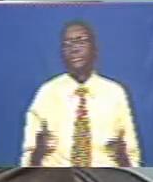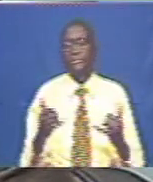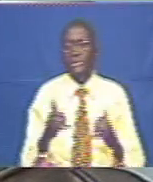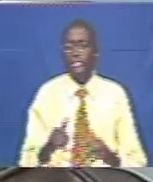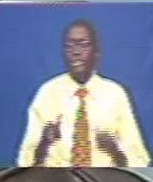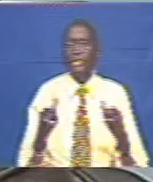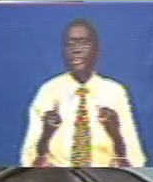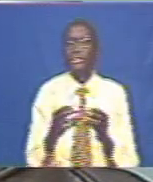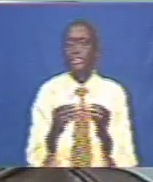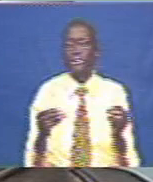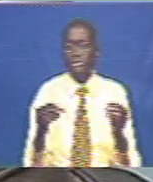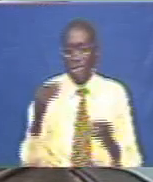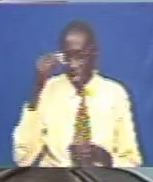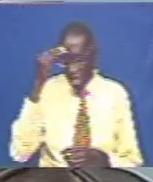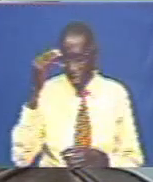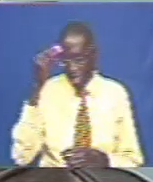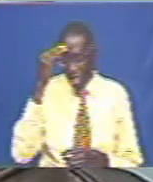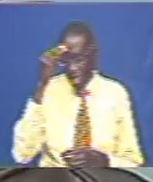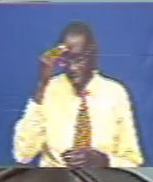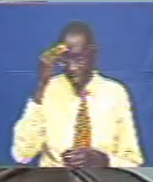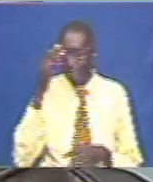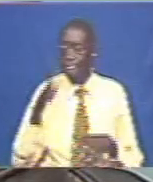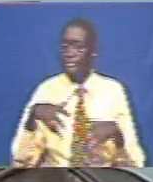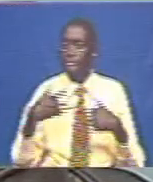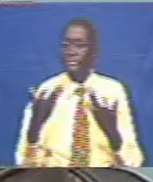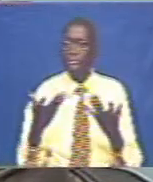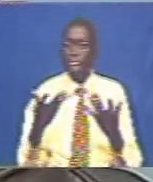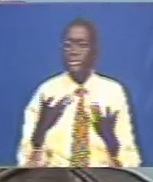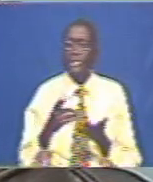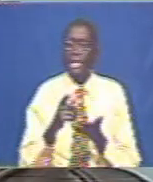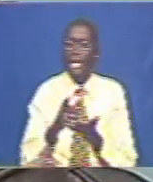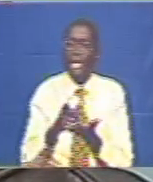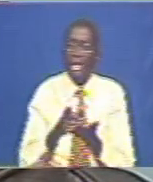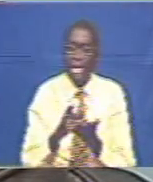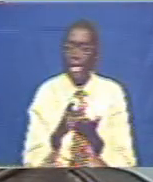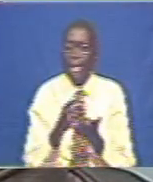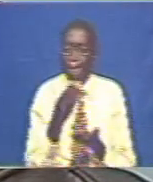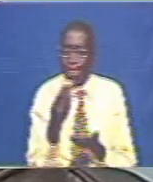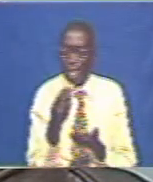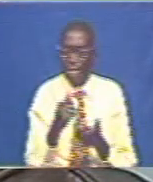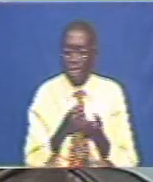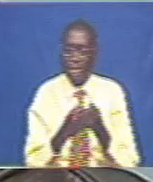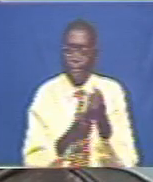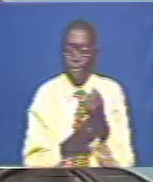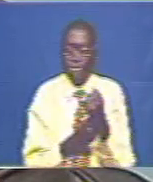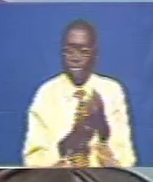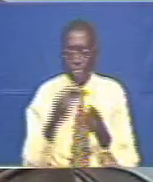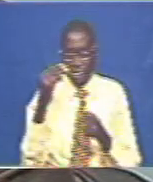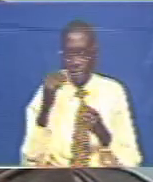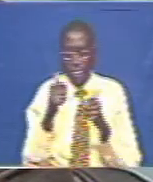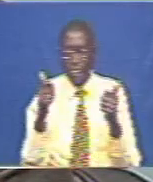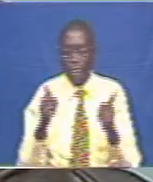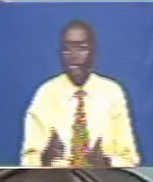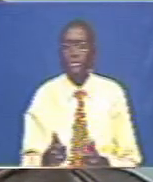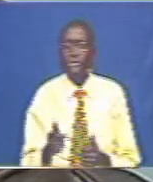the problems of education through the way we lending money to support the education system in this country. Yep. And as you